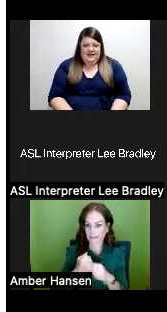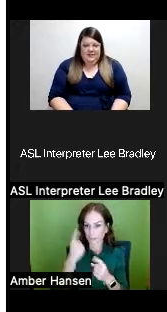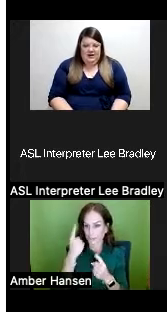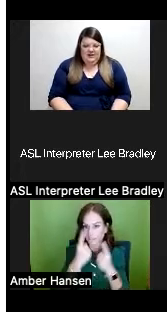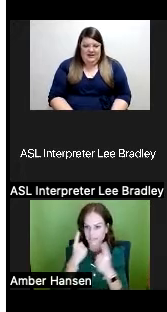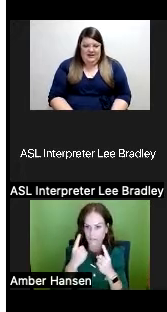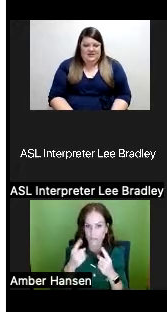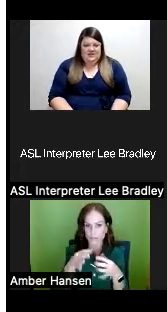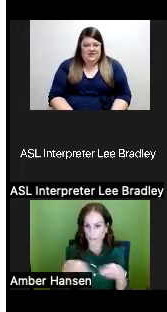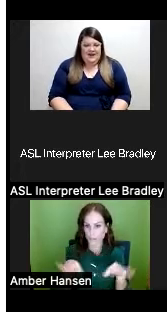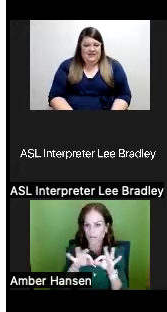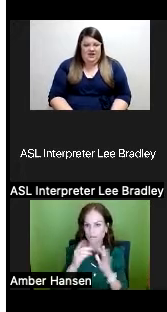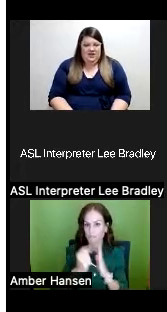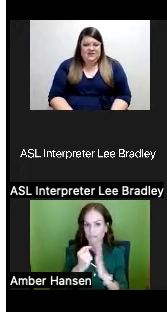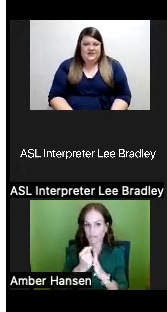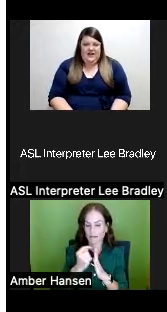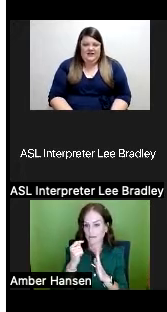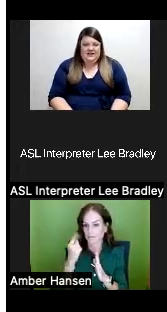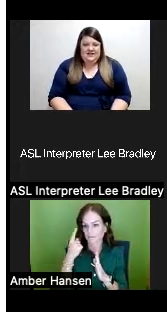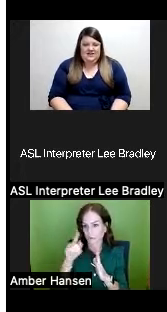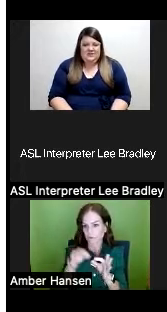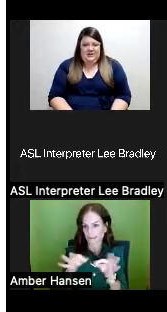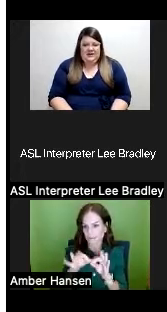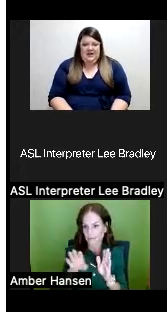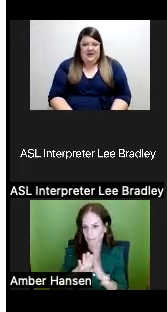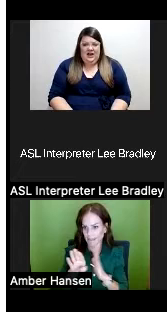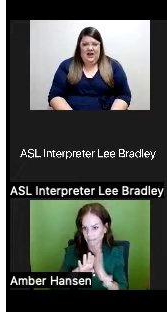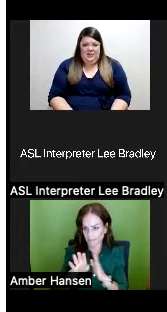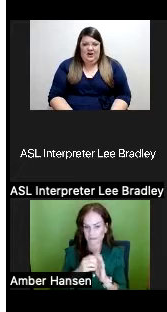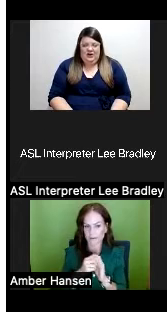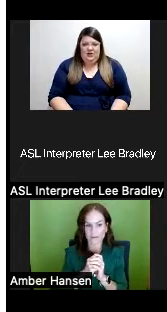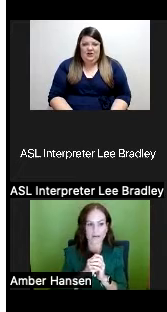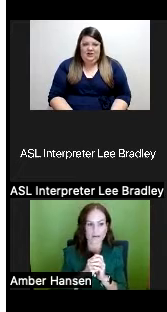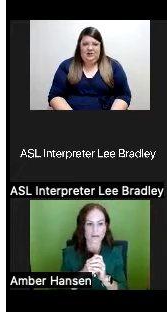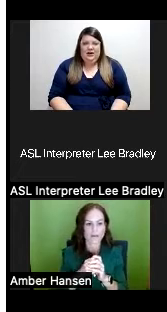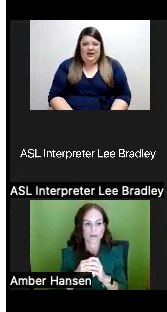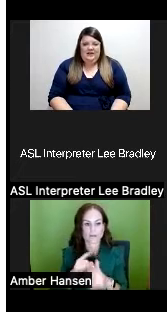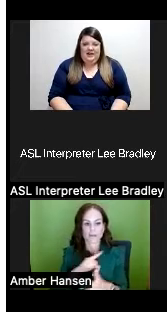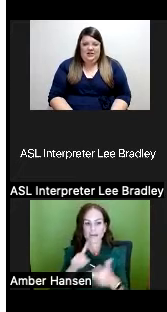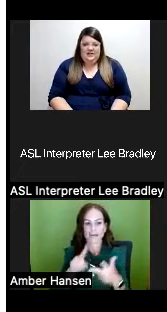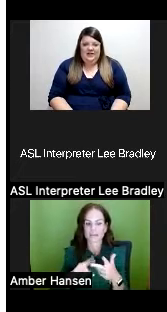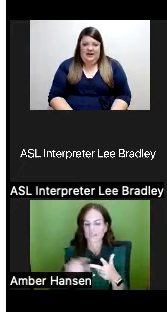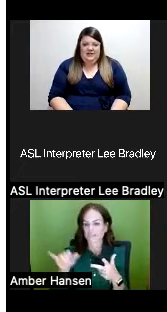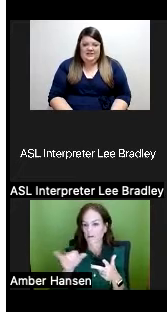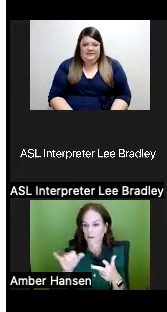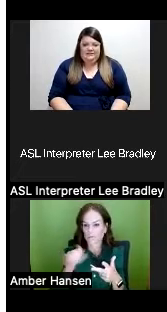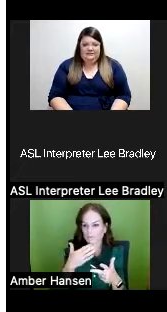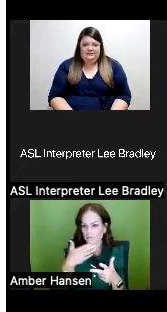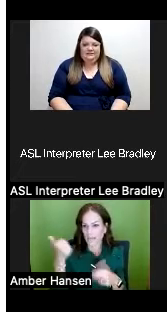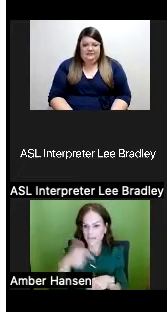The second part of it is the first 5 years of your life are considered to be a critical period of language